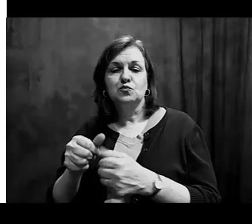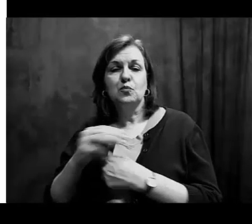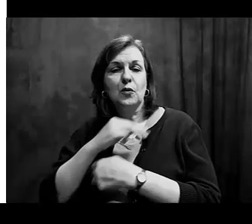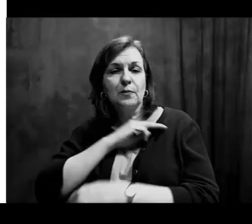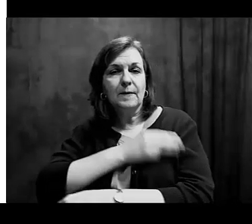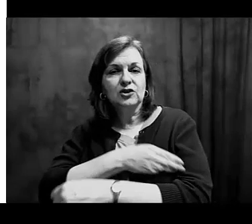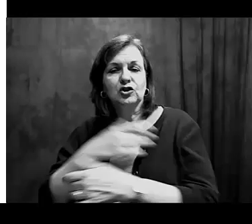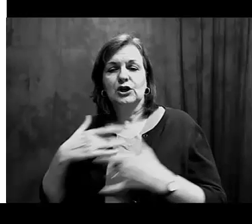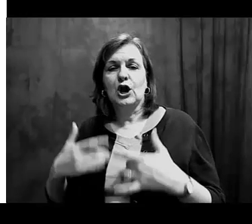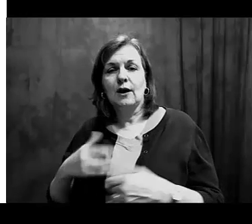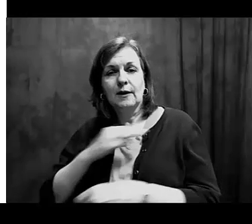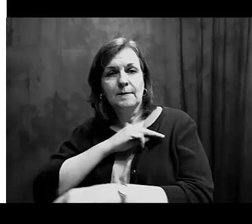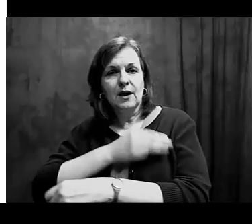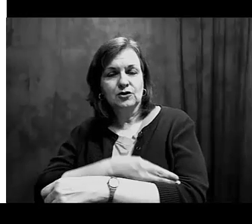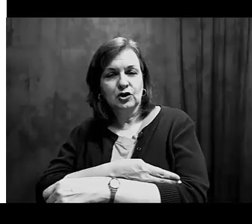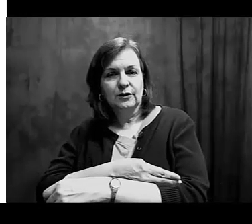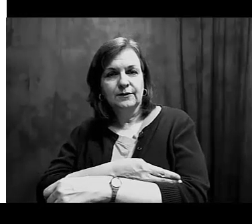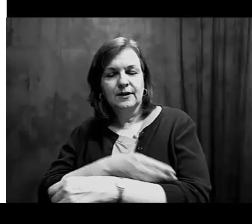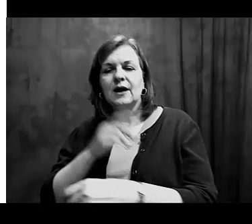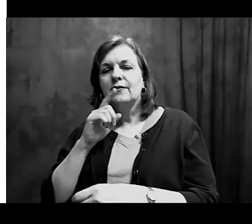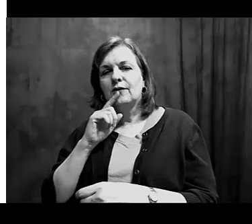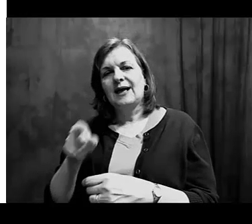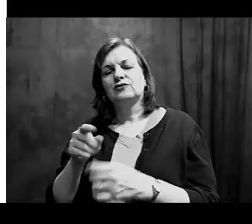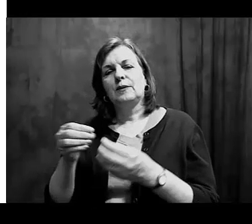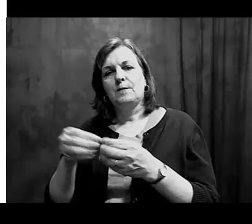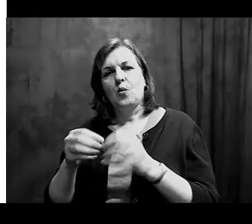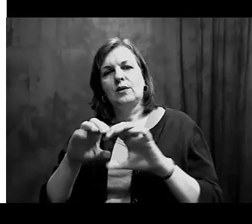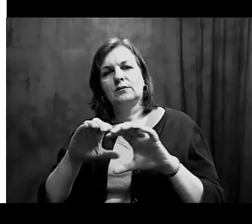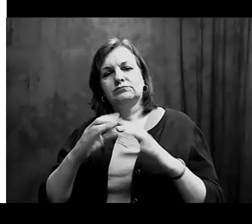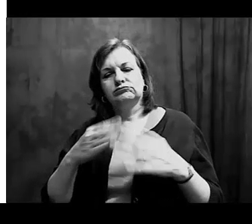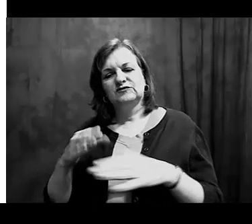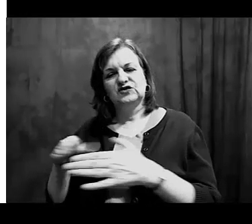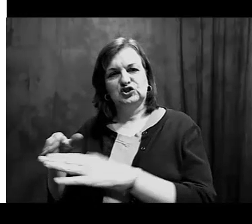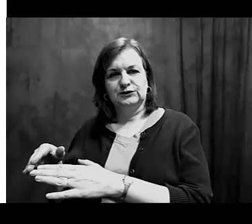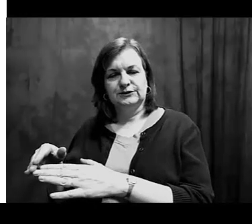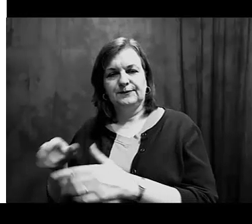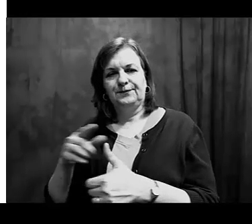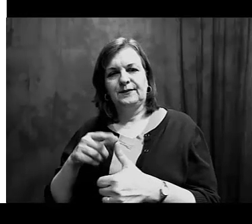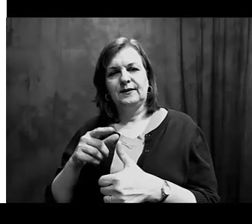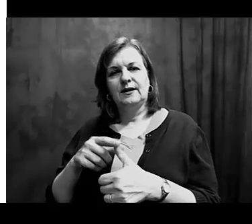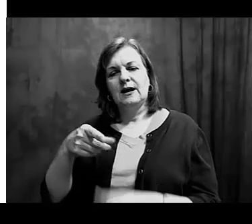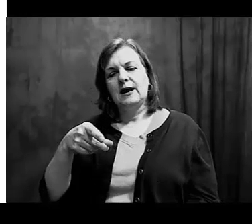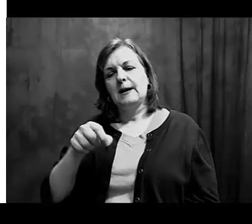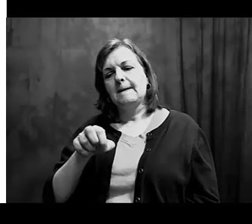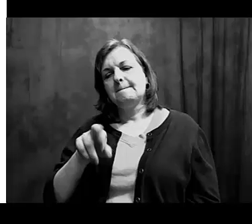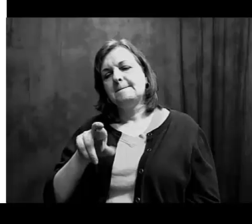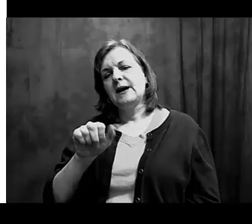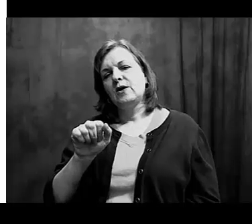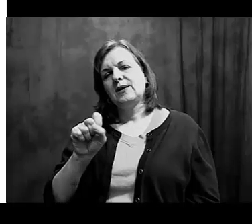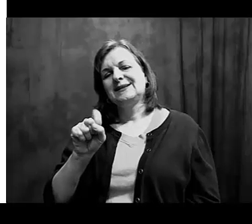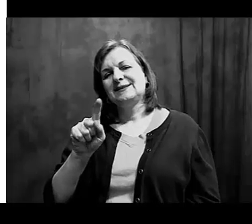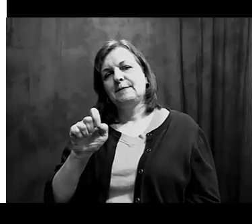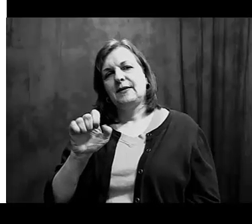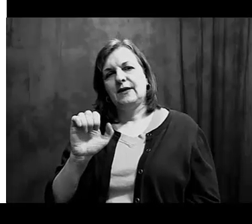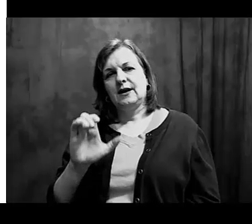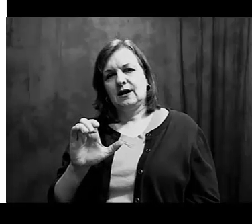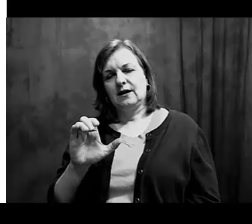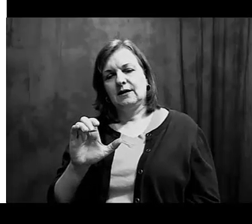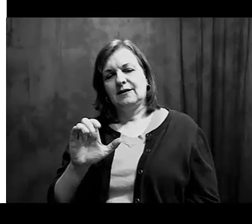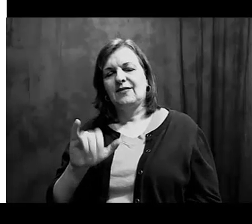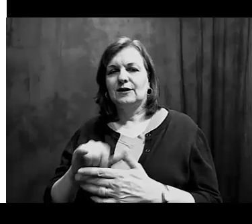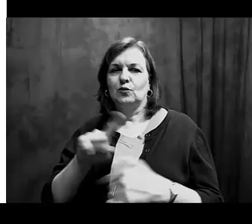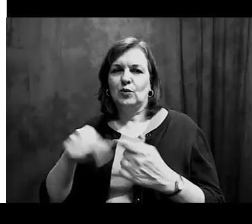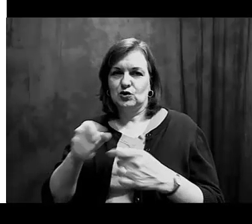step on something sharp. These are all involuntary responses. You're trying to get away from the damage. It's not something you sit and think